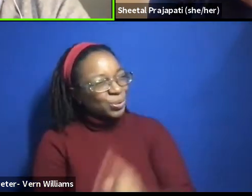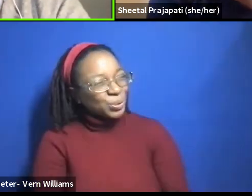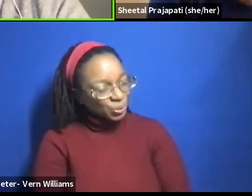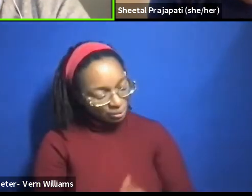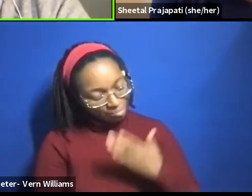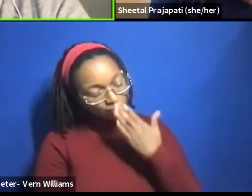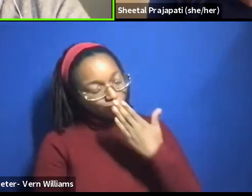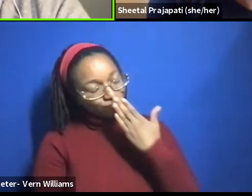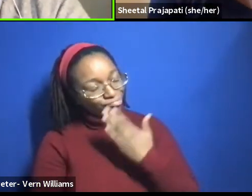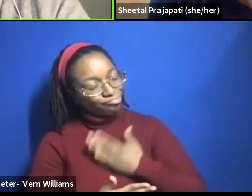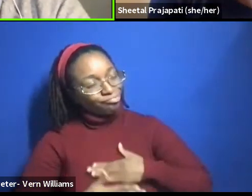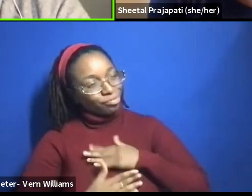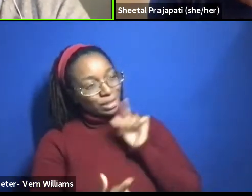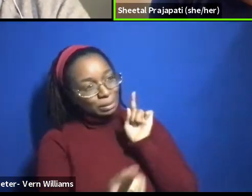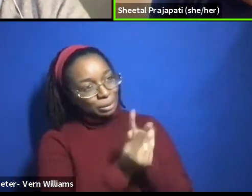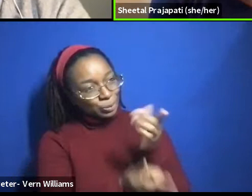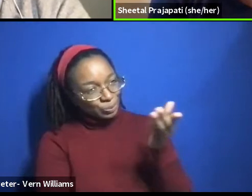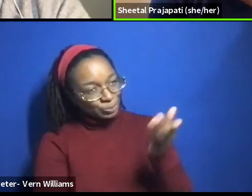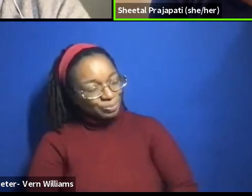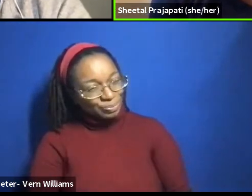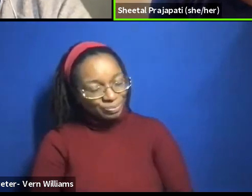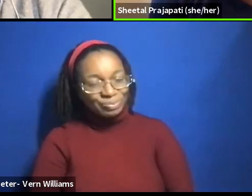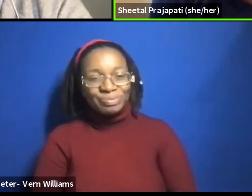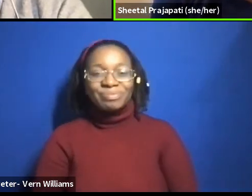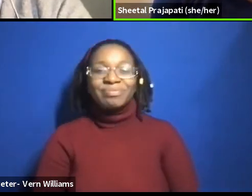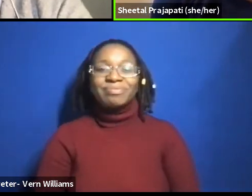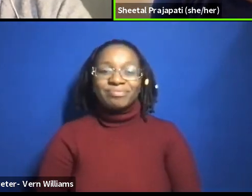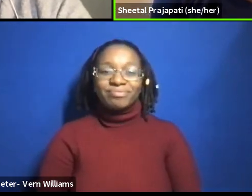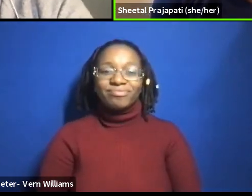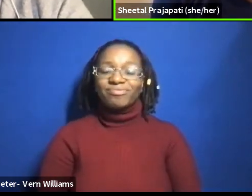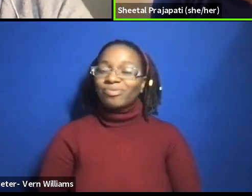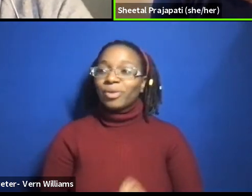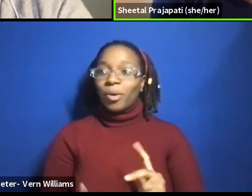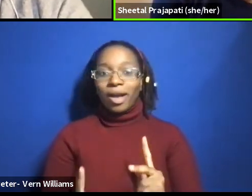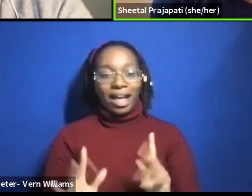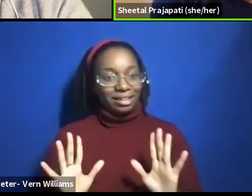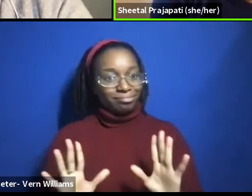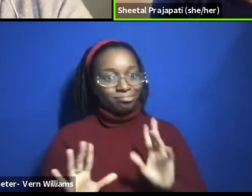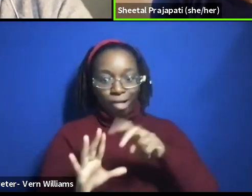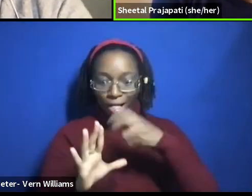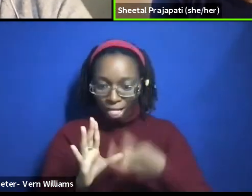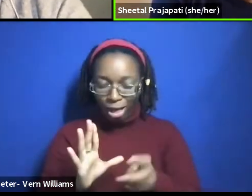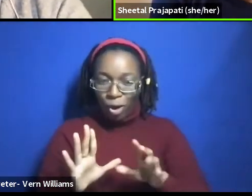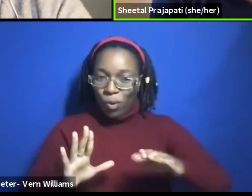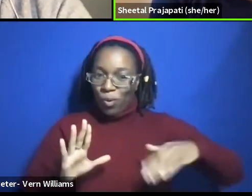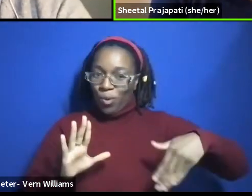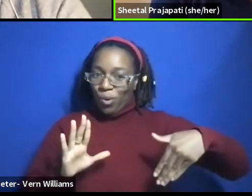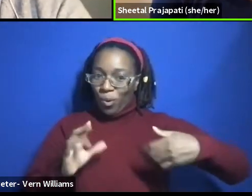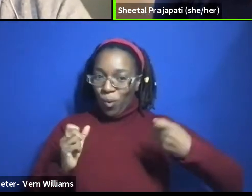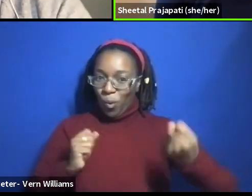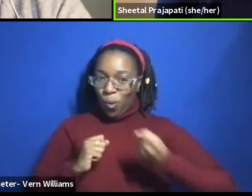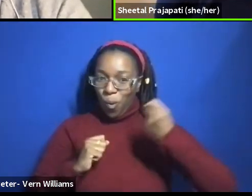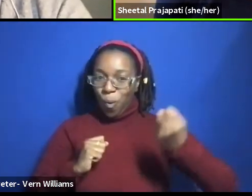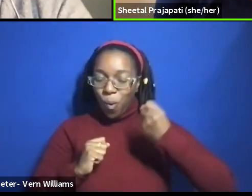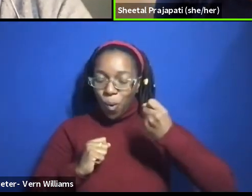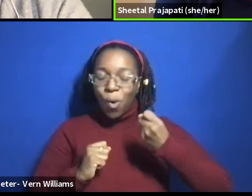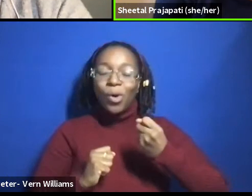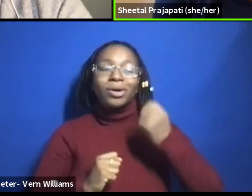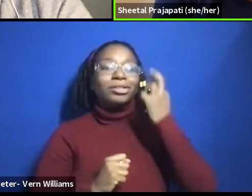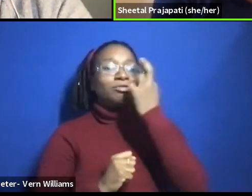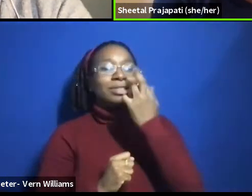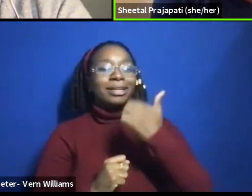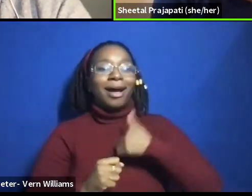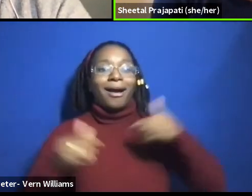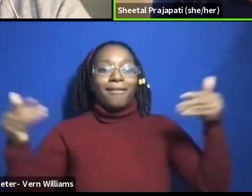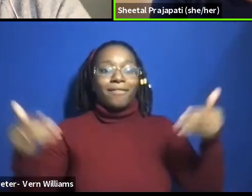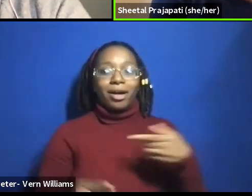be in conversation with you, Sheetal. So before we dive into the conversation, part of the reason that I invited